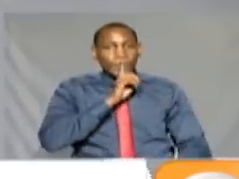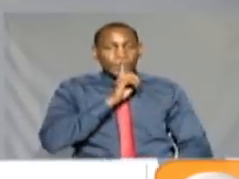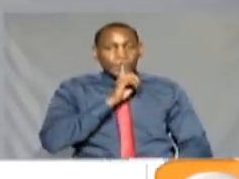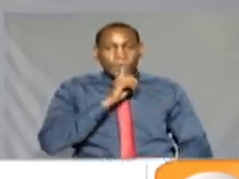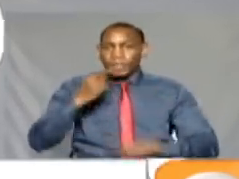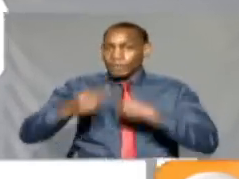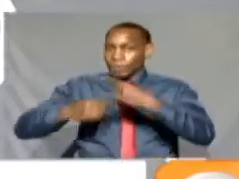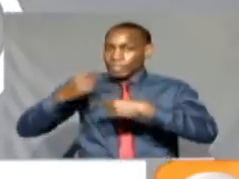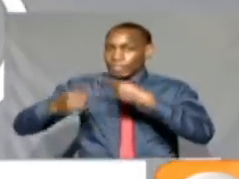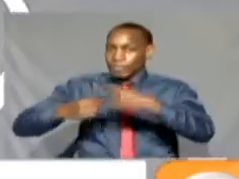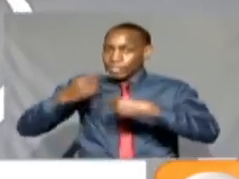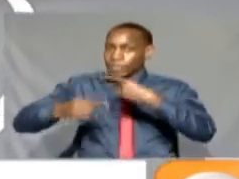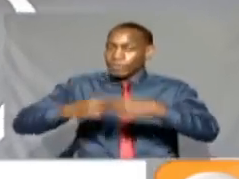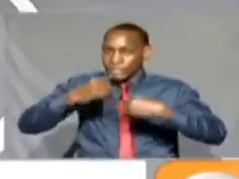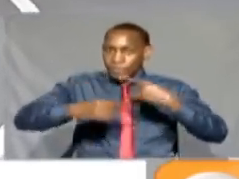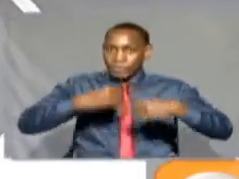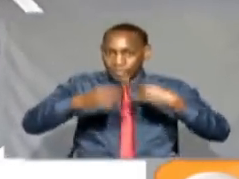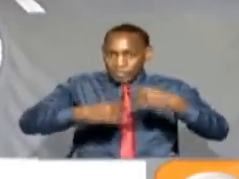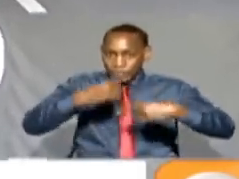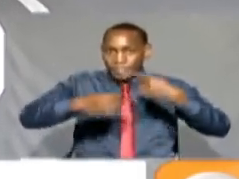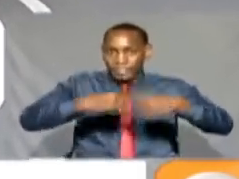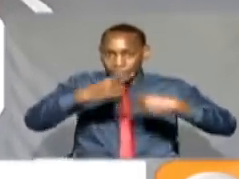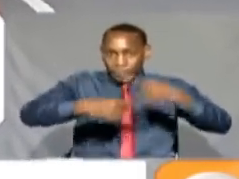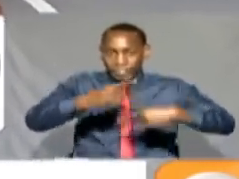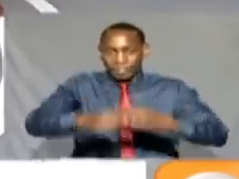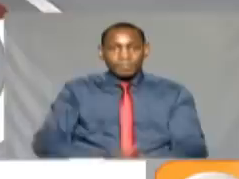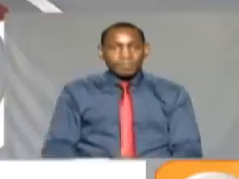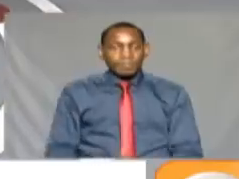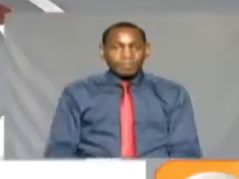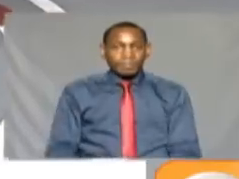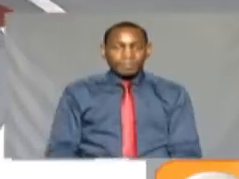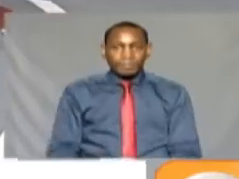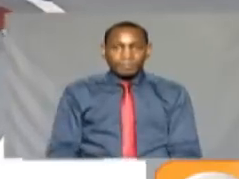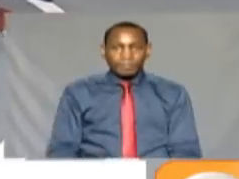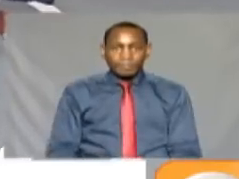Nyamasa. I wish we had. Endelea. I wish Baraka had this temper on corruption.